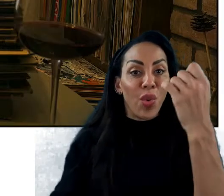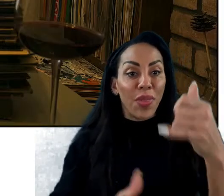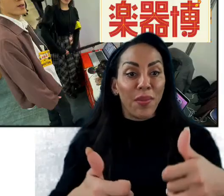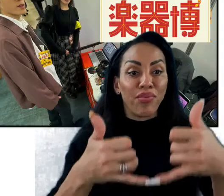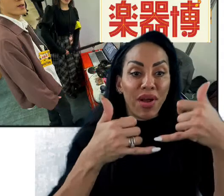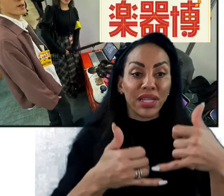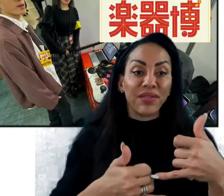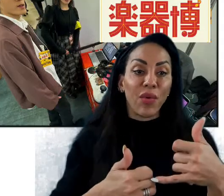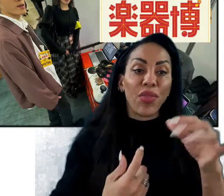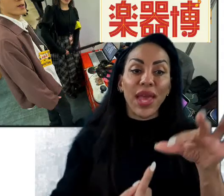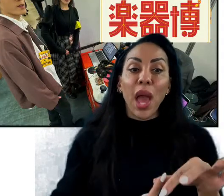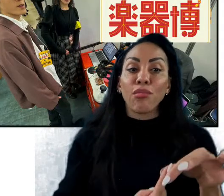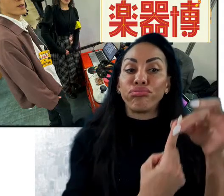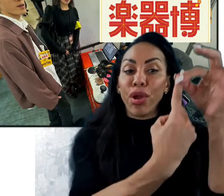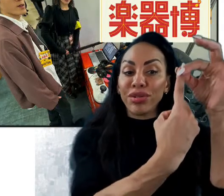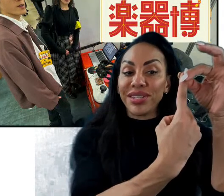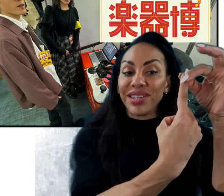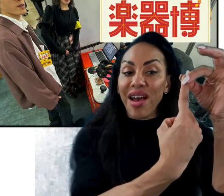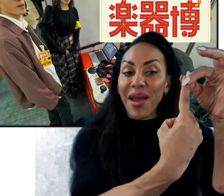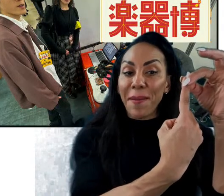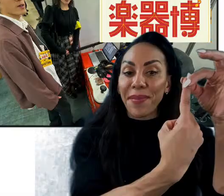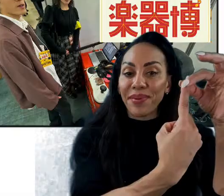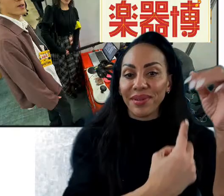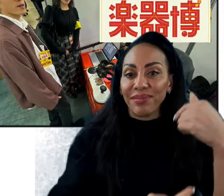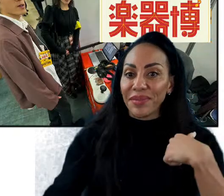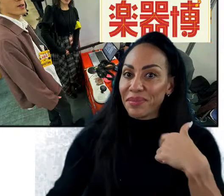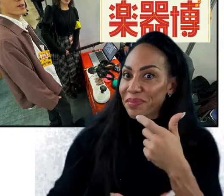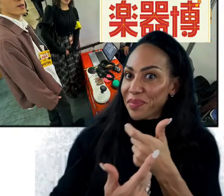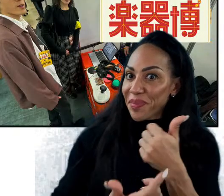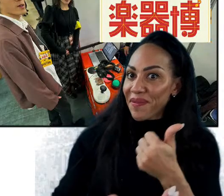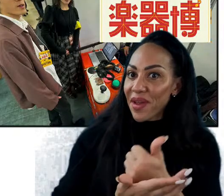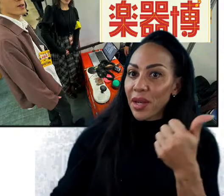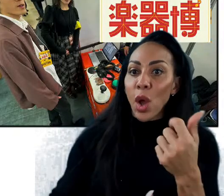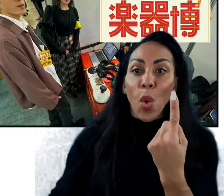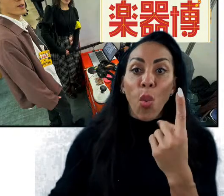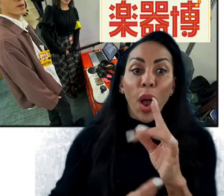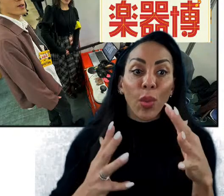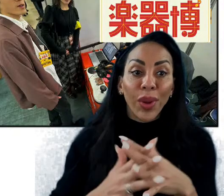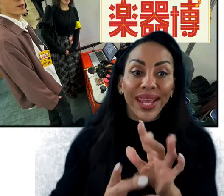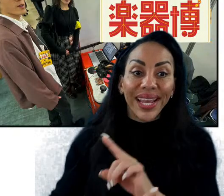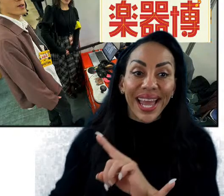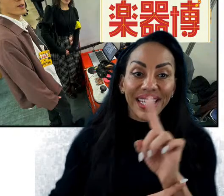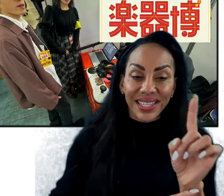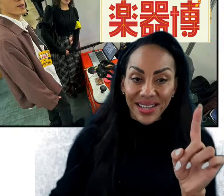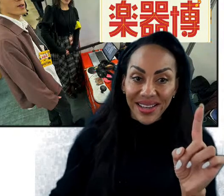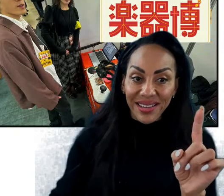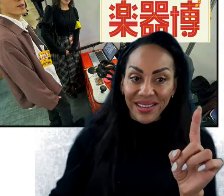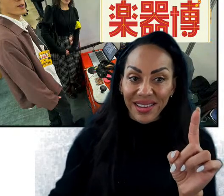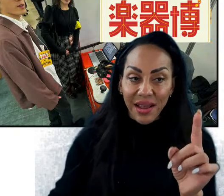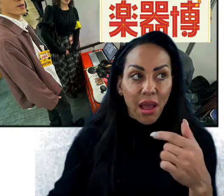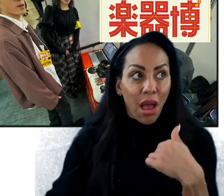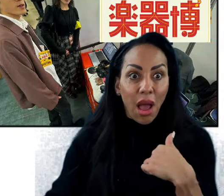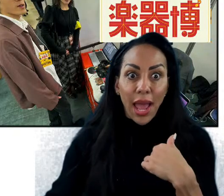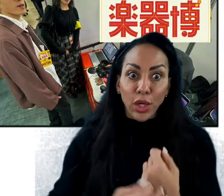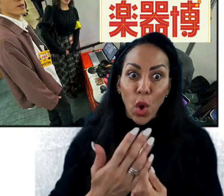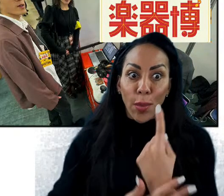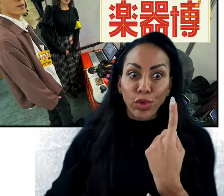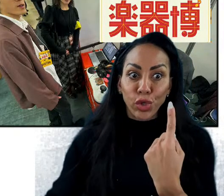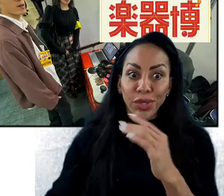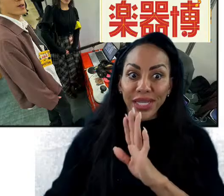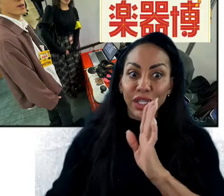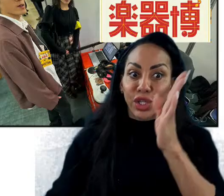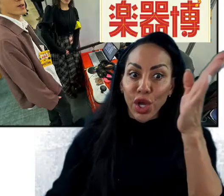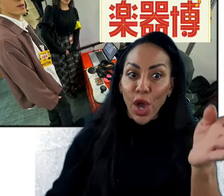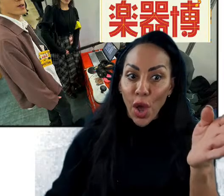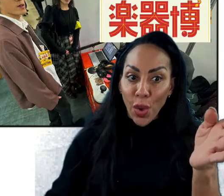fun. And about a week later, or actually very soon after, I got to go to